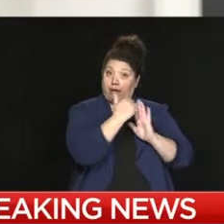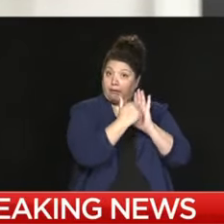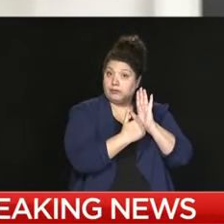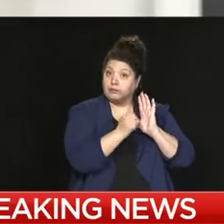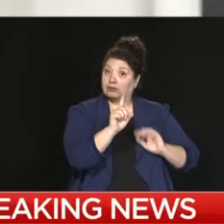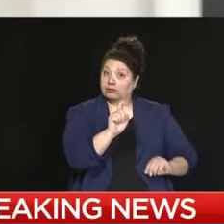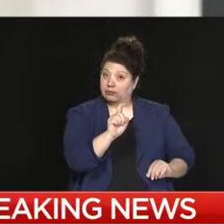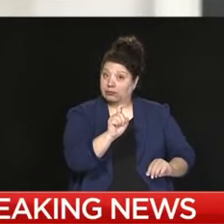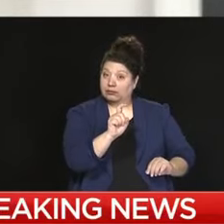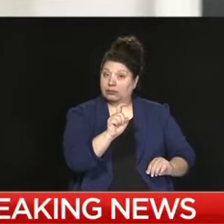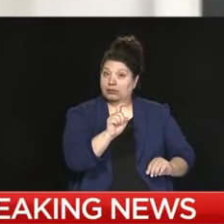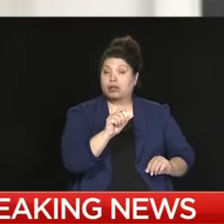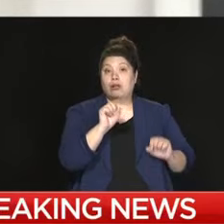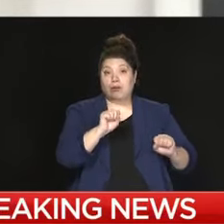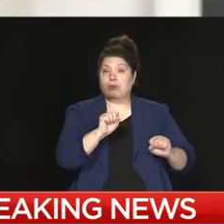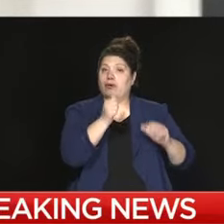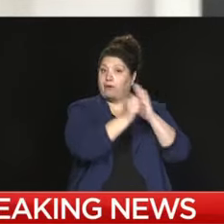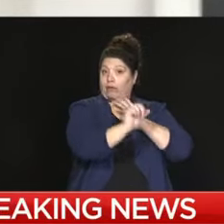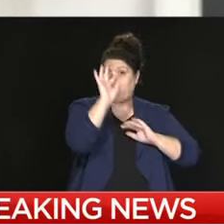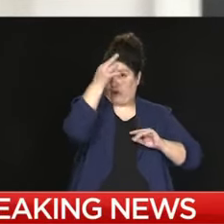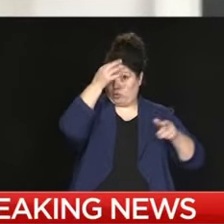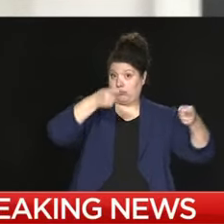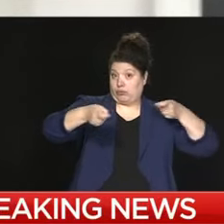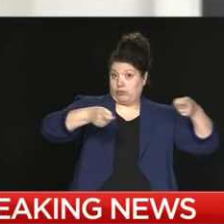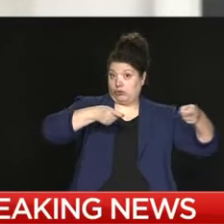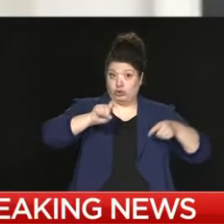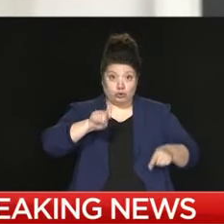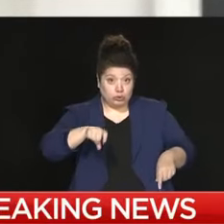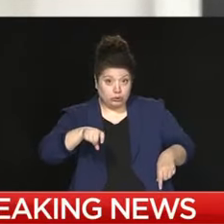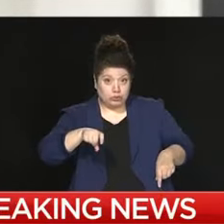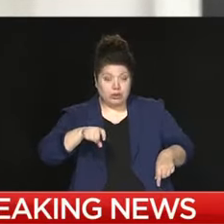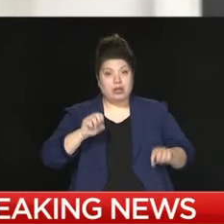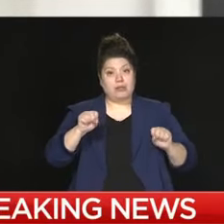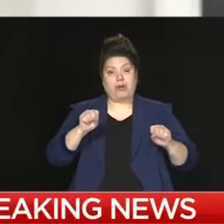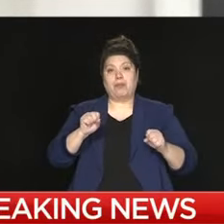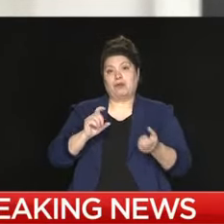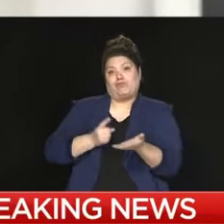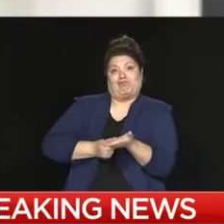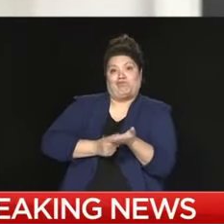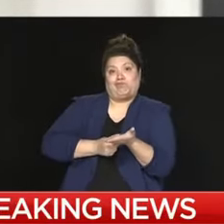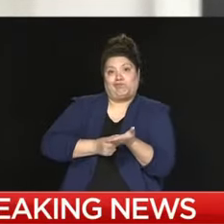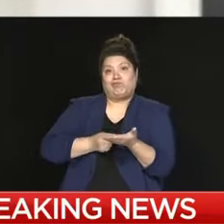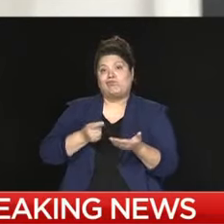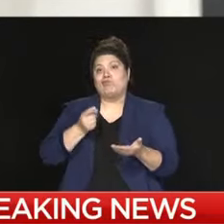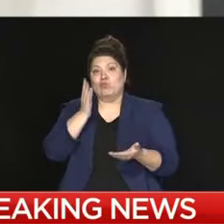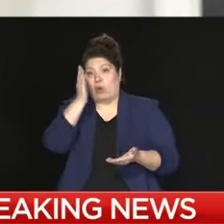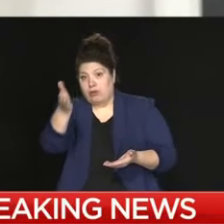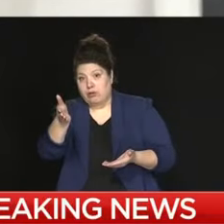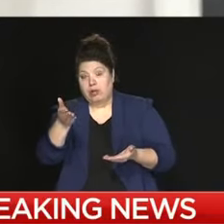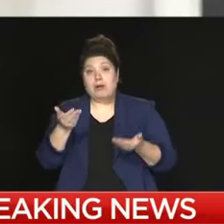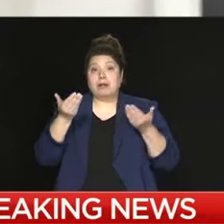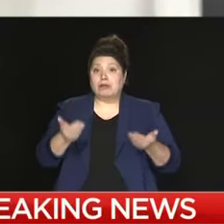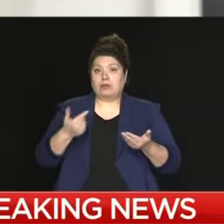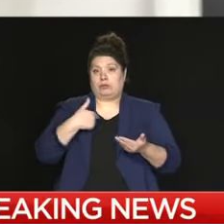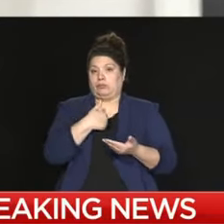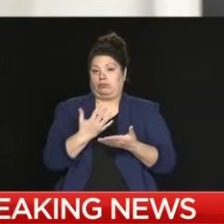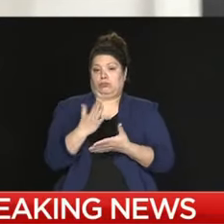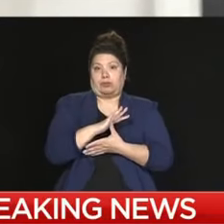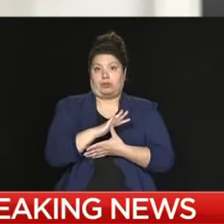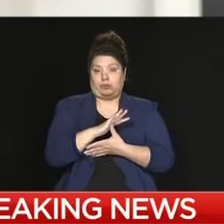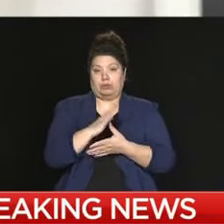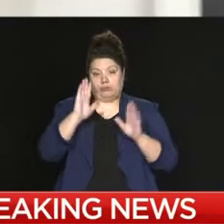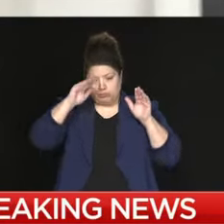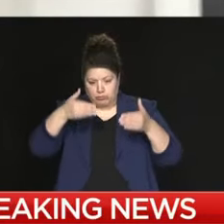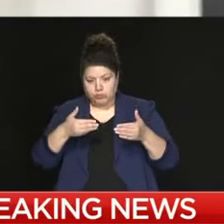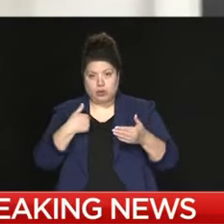suggestions on the table, many discussions that will be held in the months to come. Right now, my priority is to make sure that we're